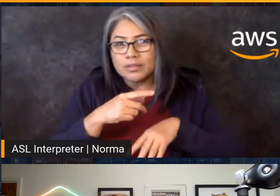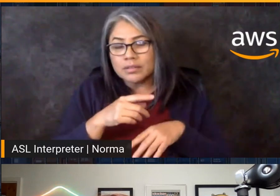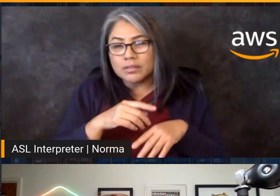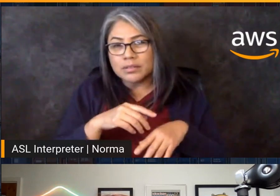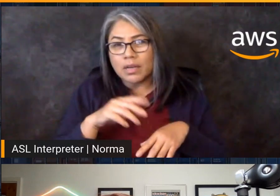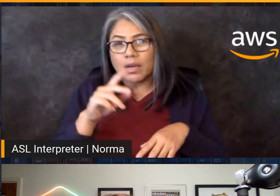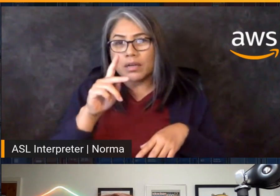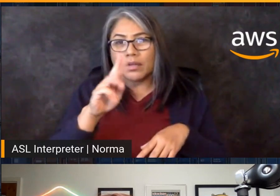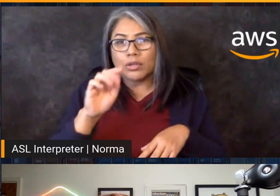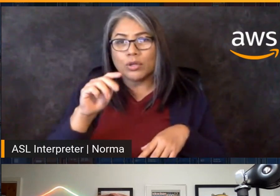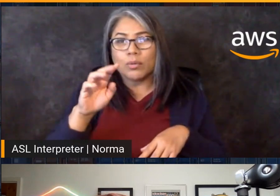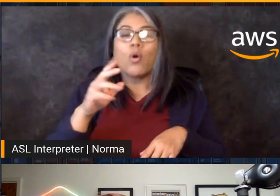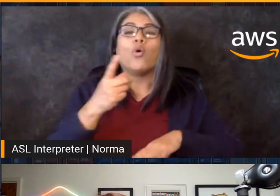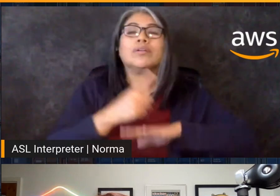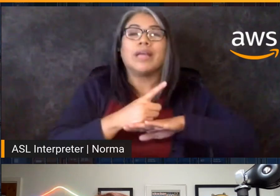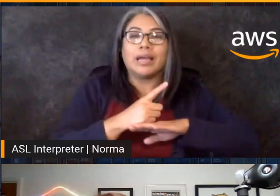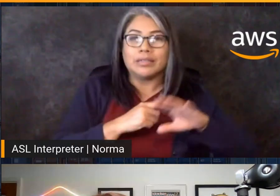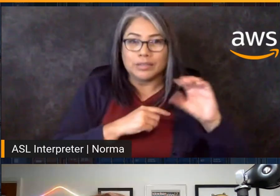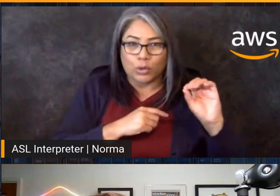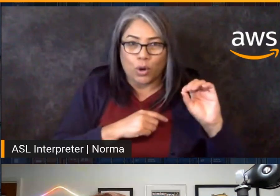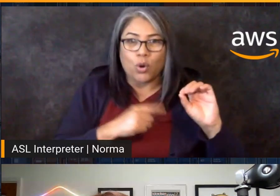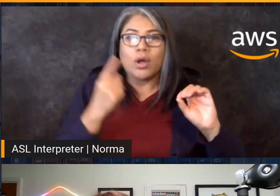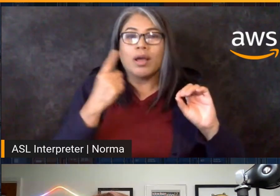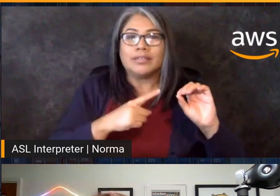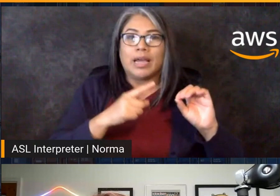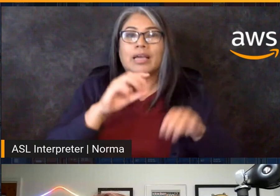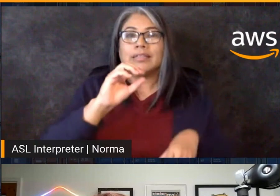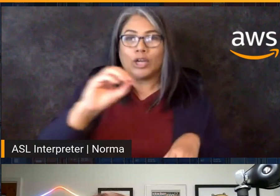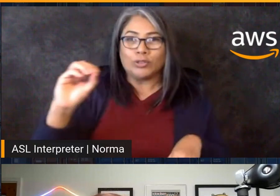confusing. Day 0, day 0, 0 is what I'm calling it.